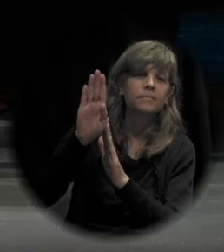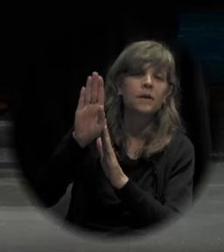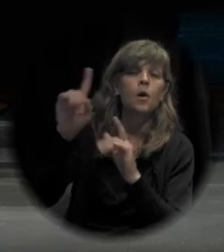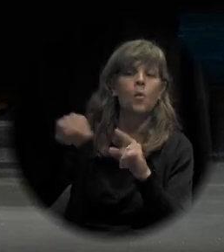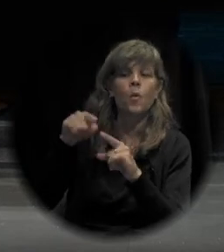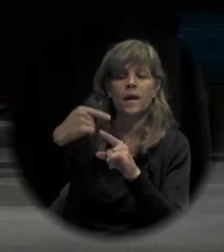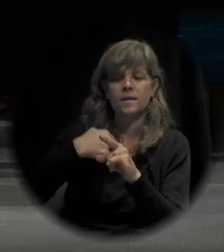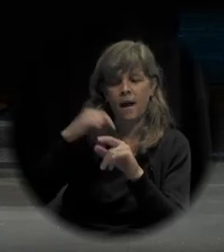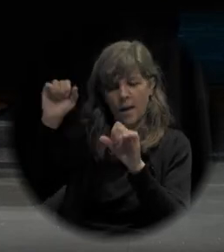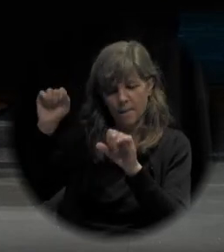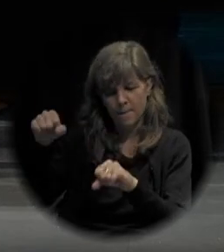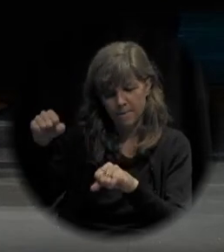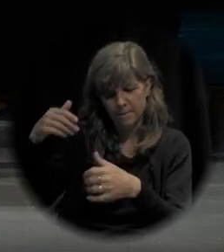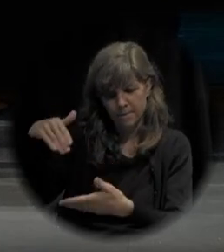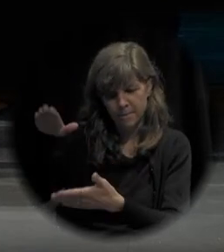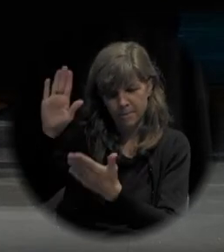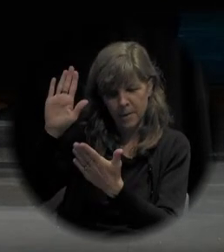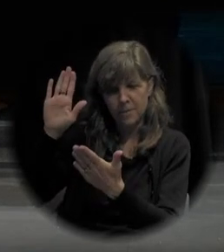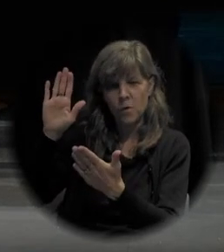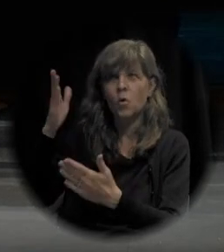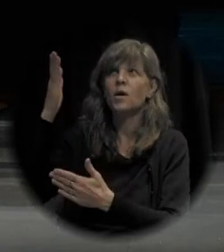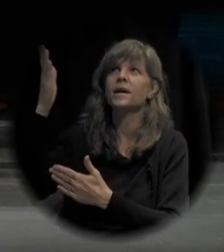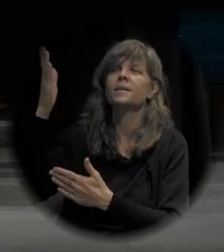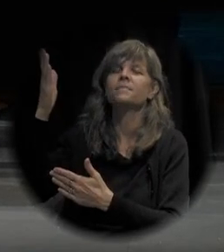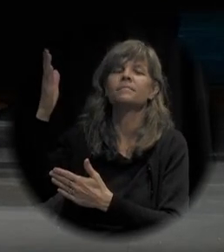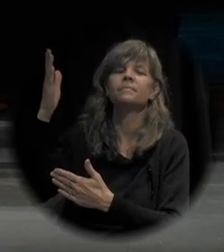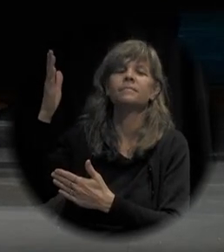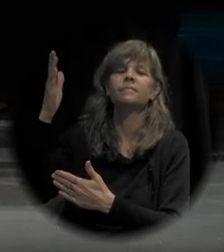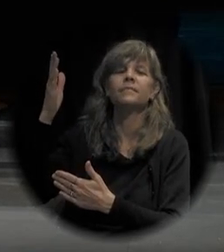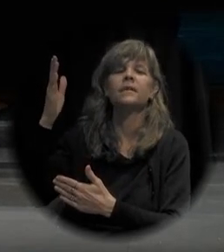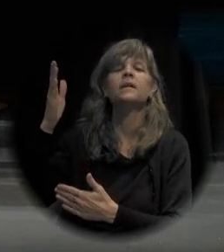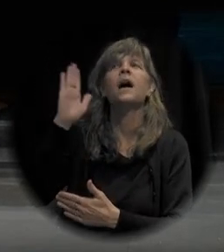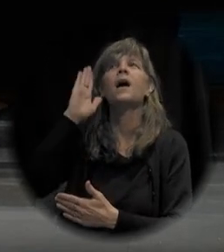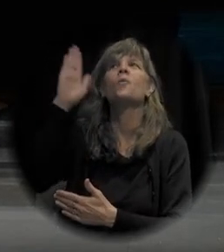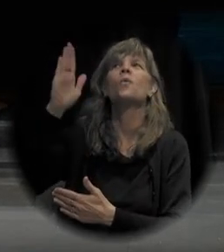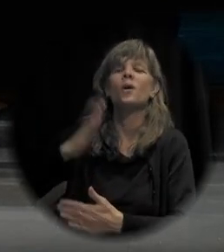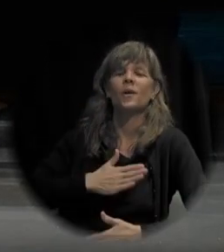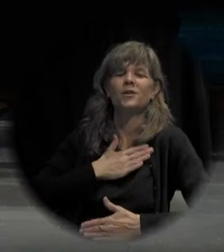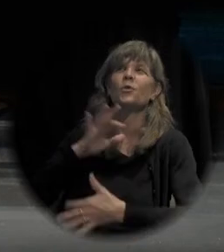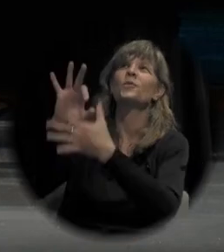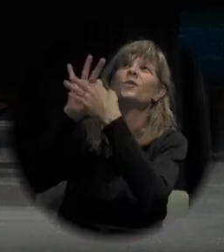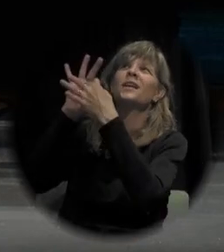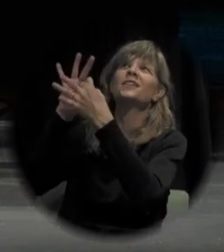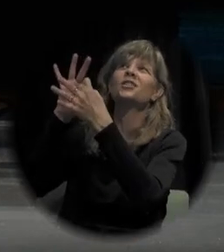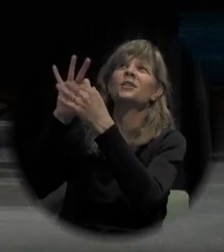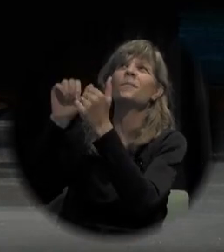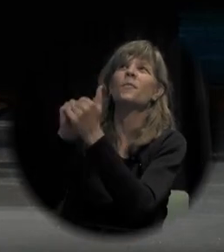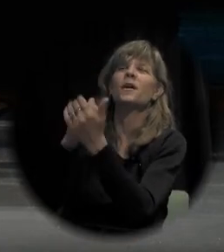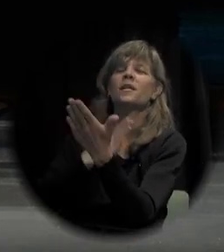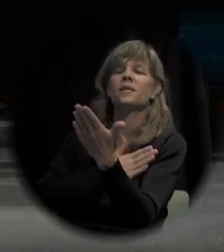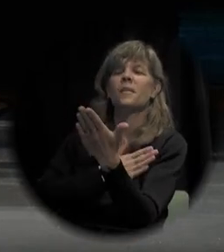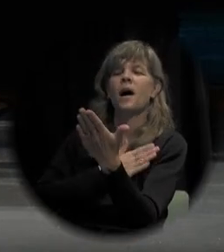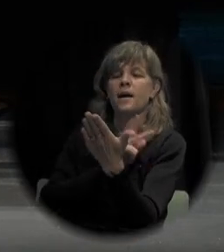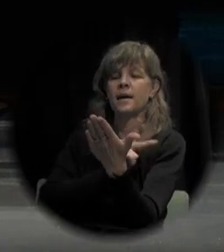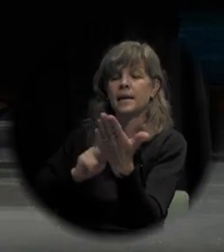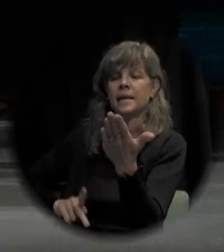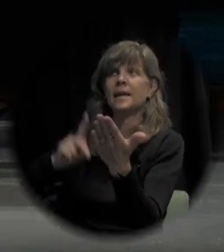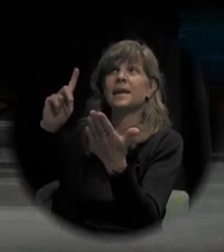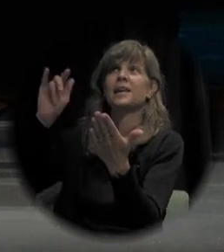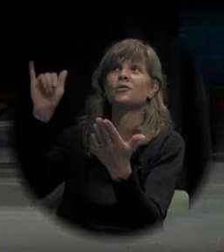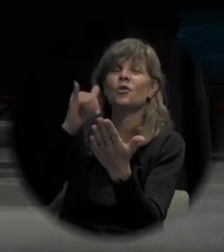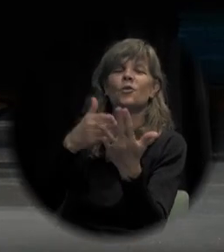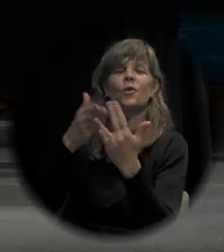when I bow in submission and loyalty, enjoying relationship with my eternal King by faith.